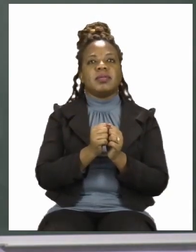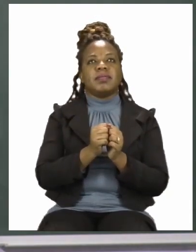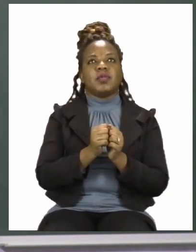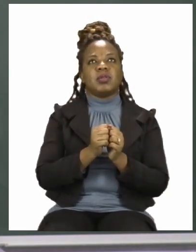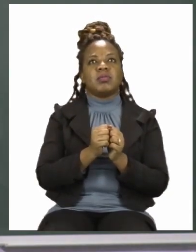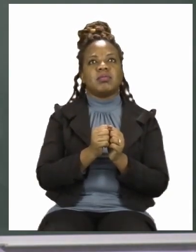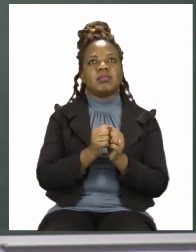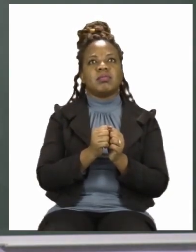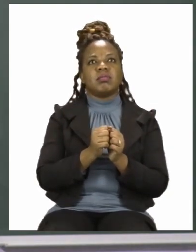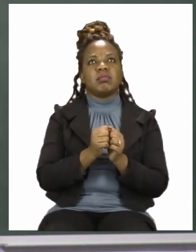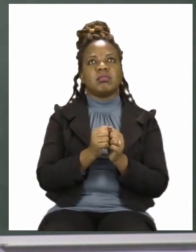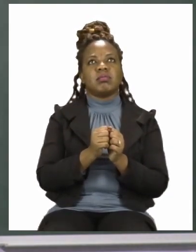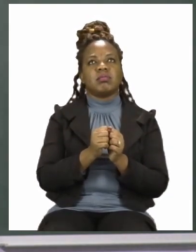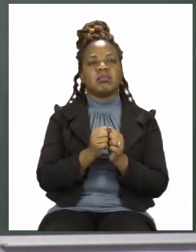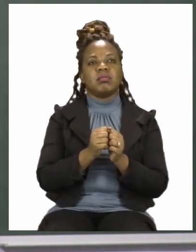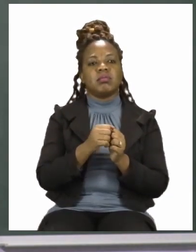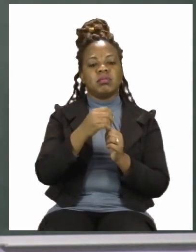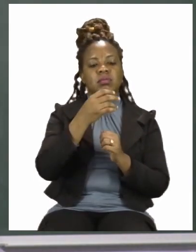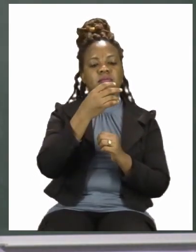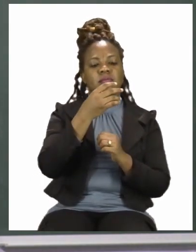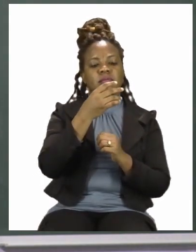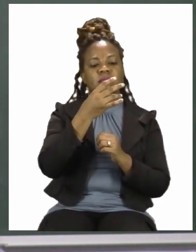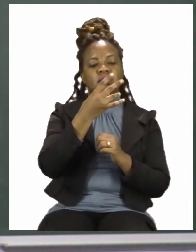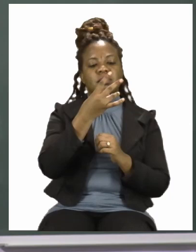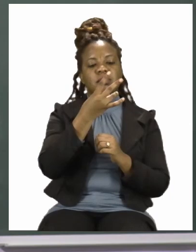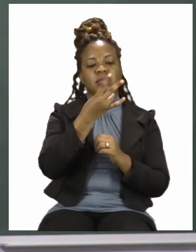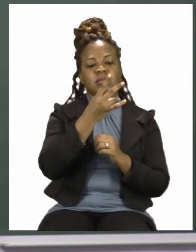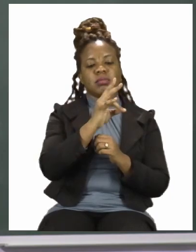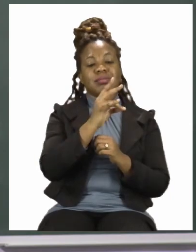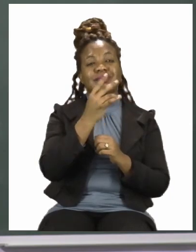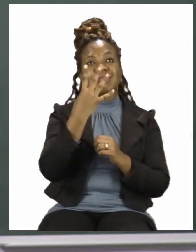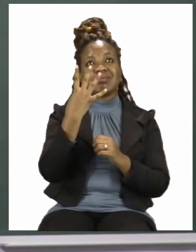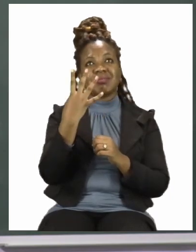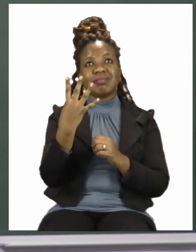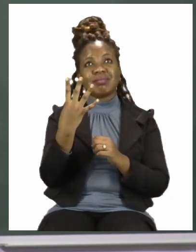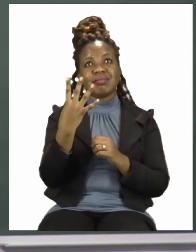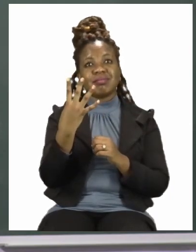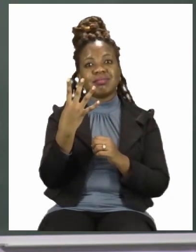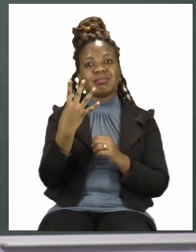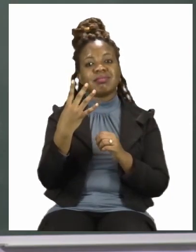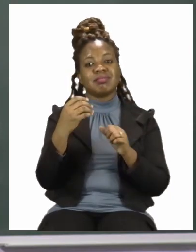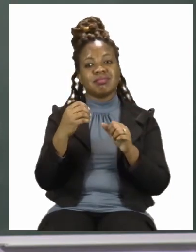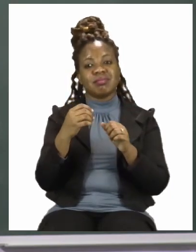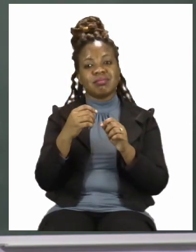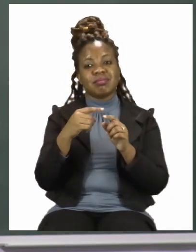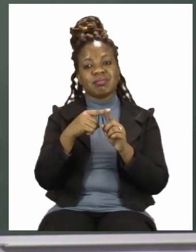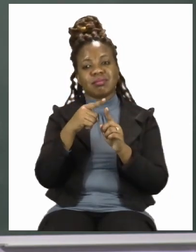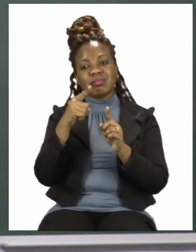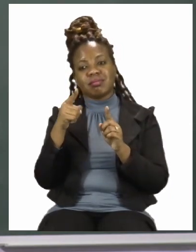say 74 is already in our book and we are moving on to